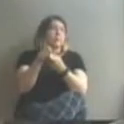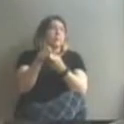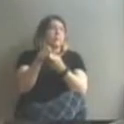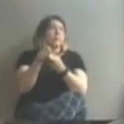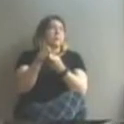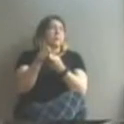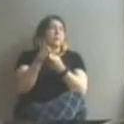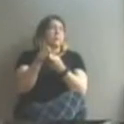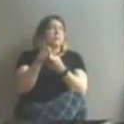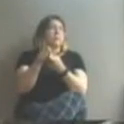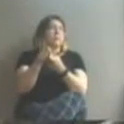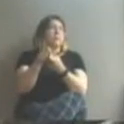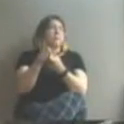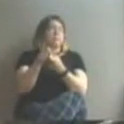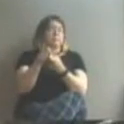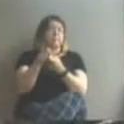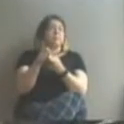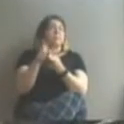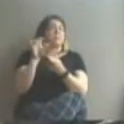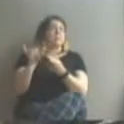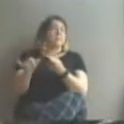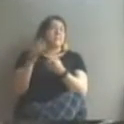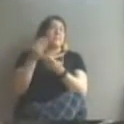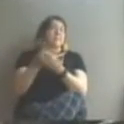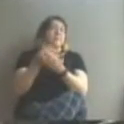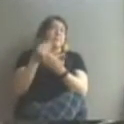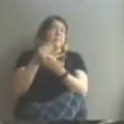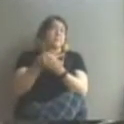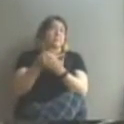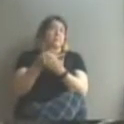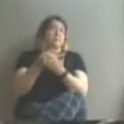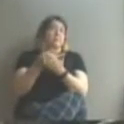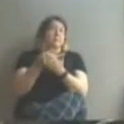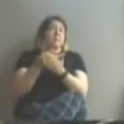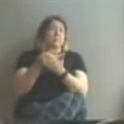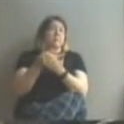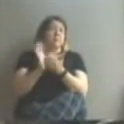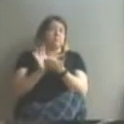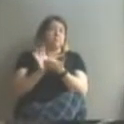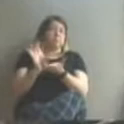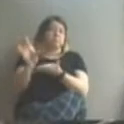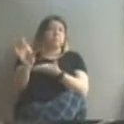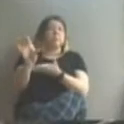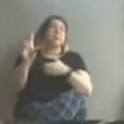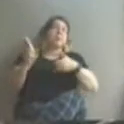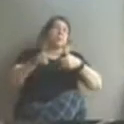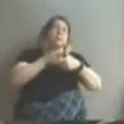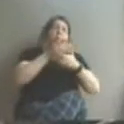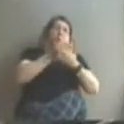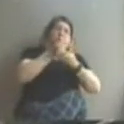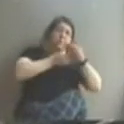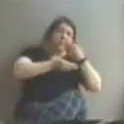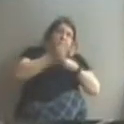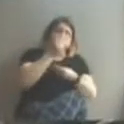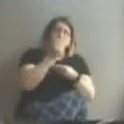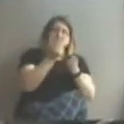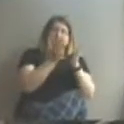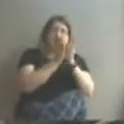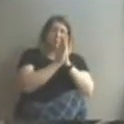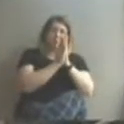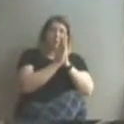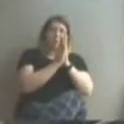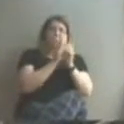And was it funded in a sense like it was put in the original budget